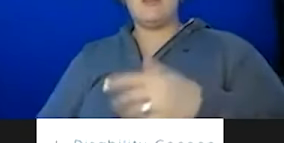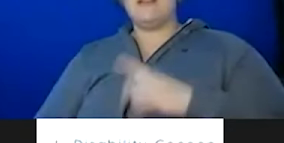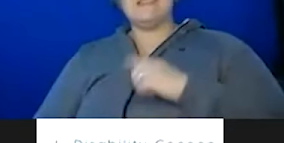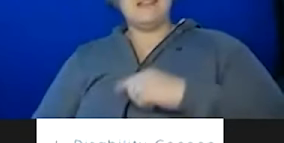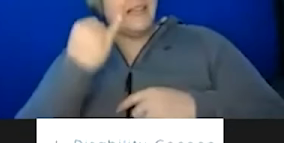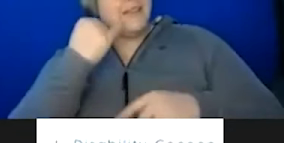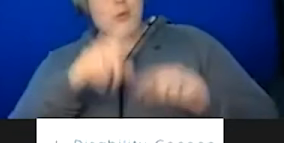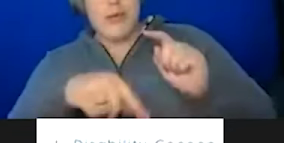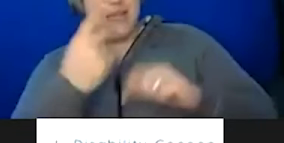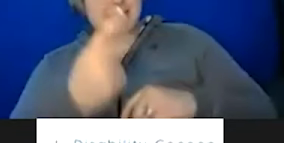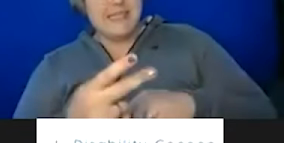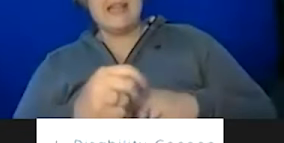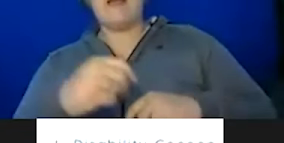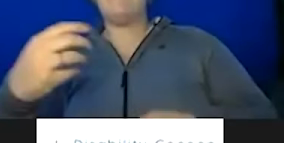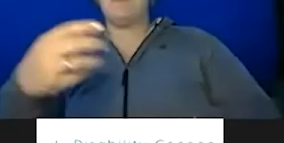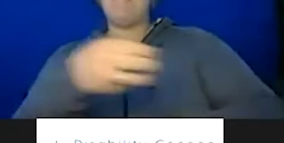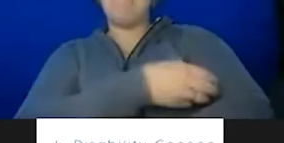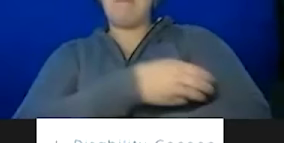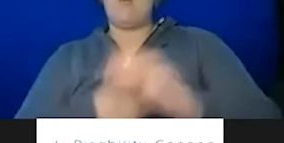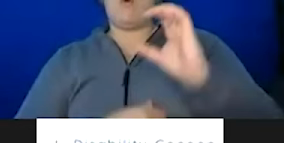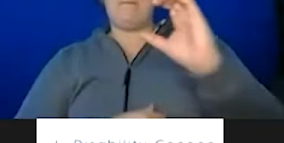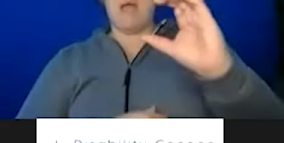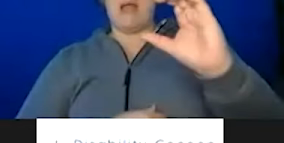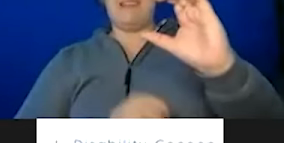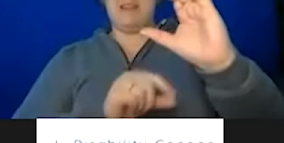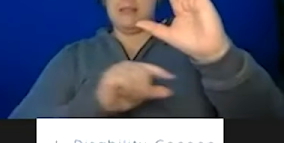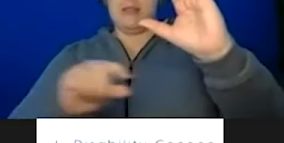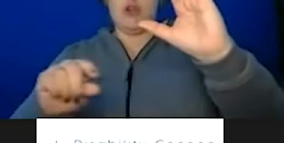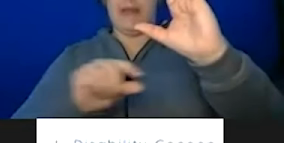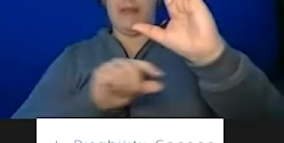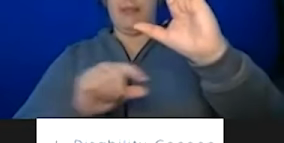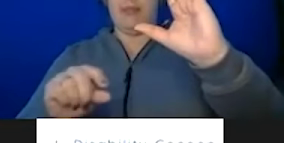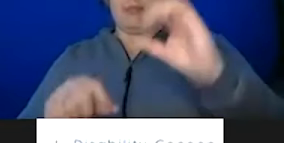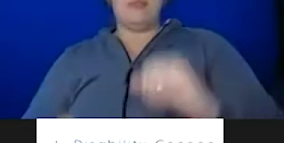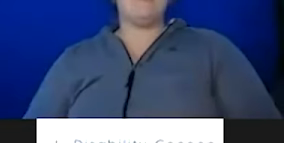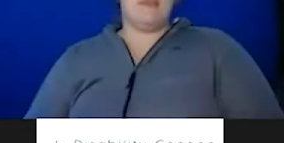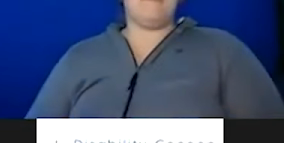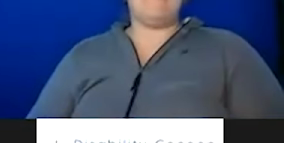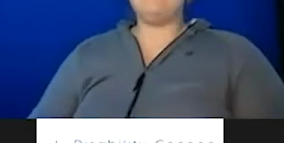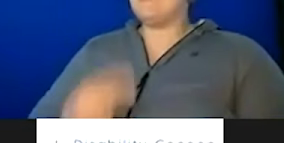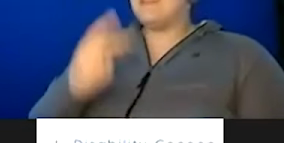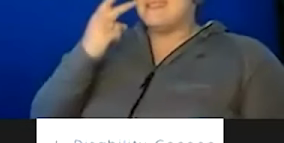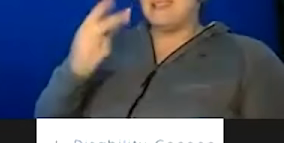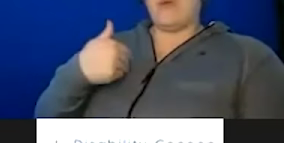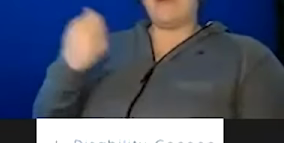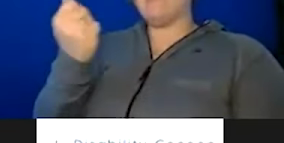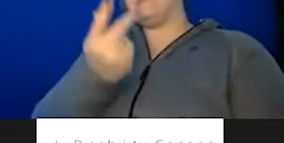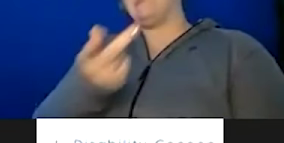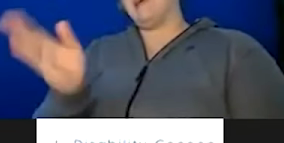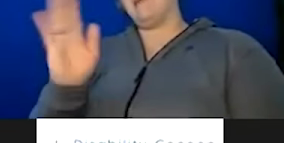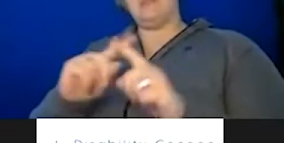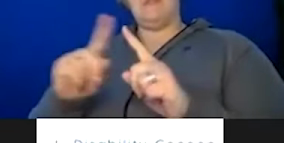it. So right now you can see that we have several different schedules in place.